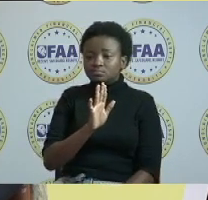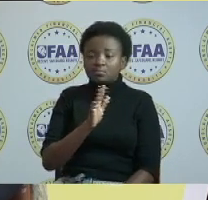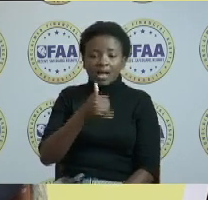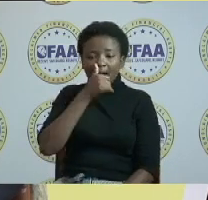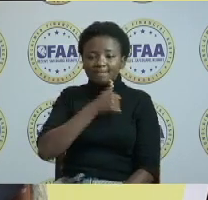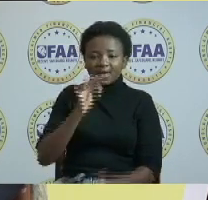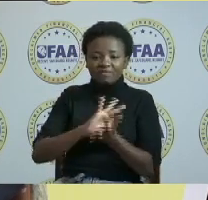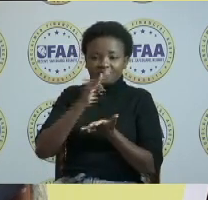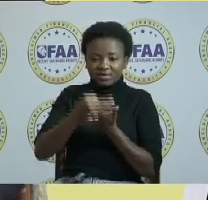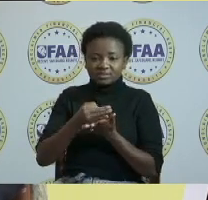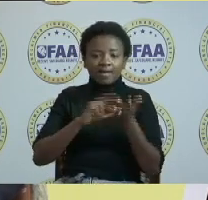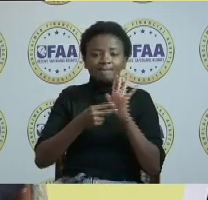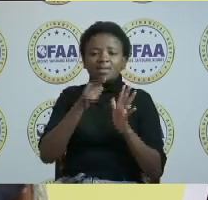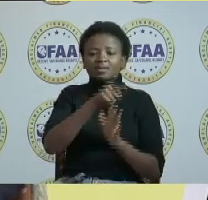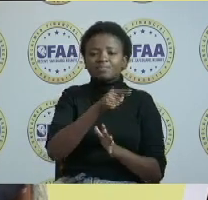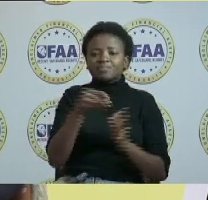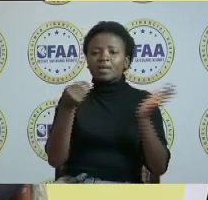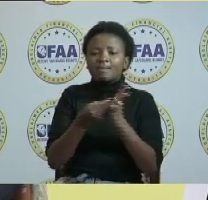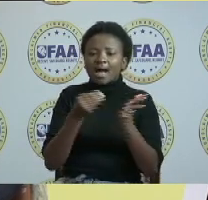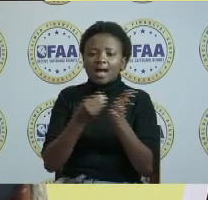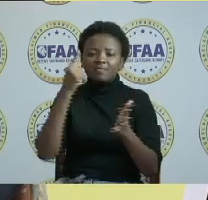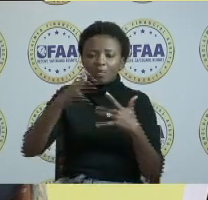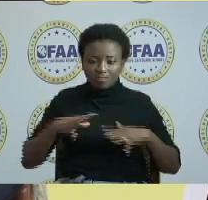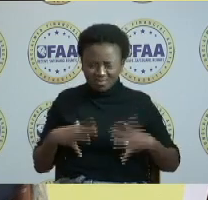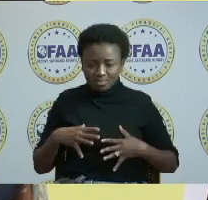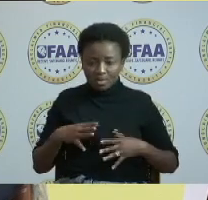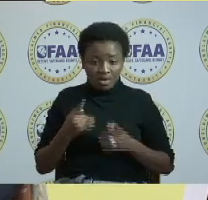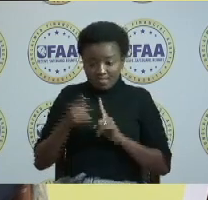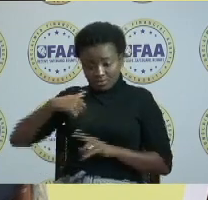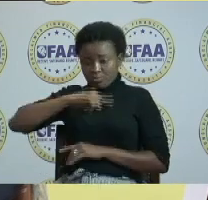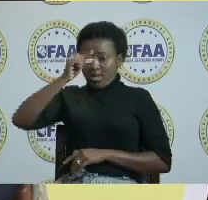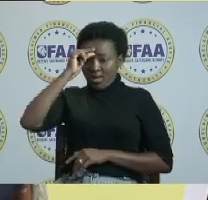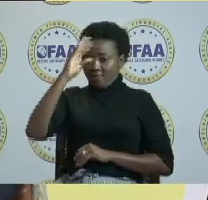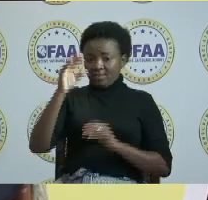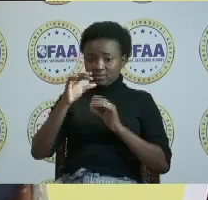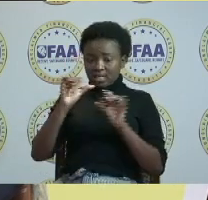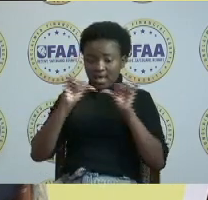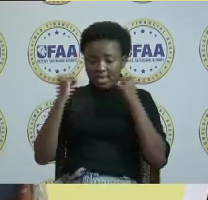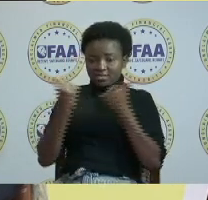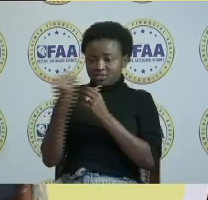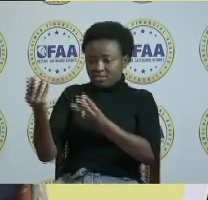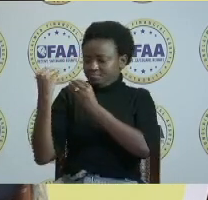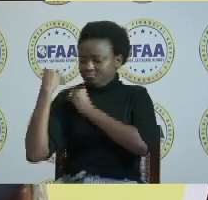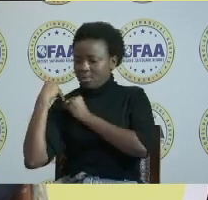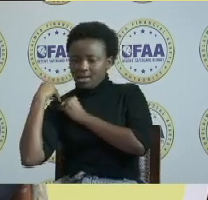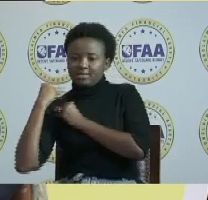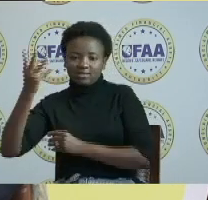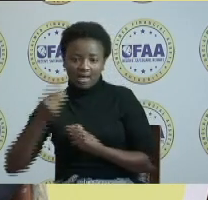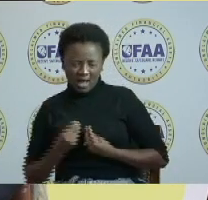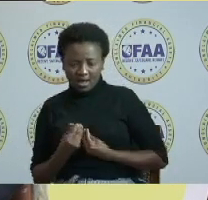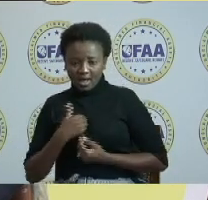funds. It is people's monies, only that we are a government agency that has been mandated in collecting or receiving those